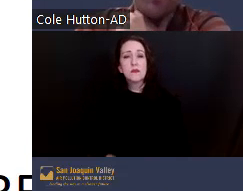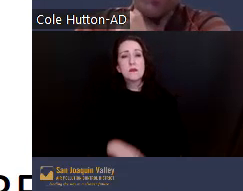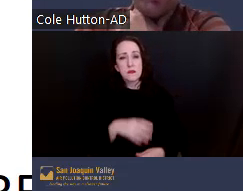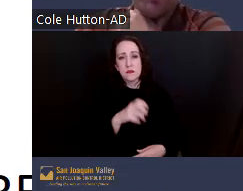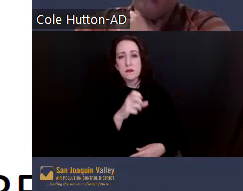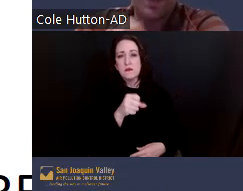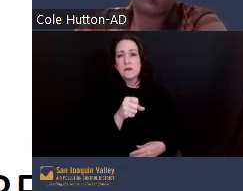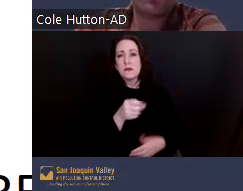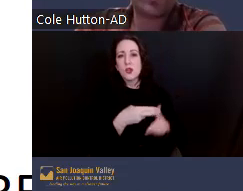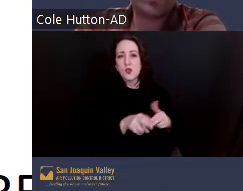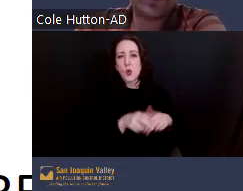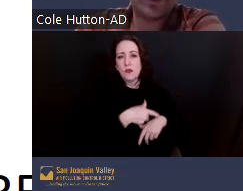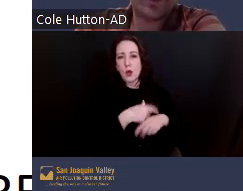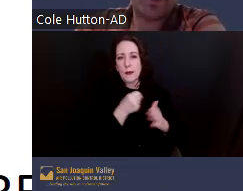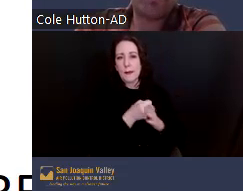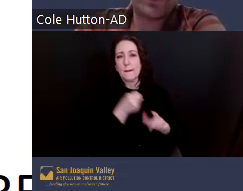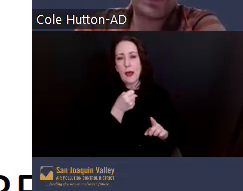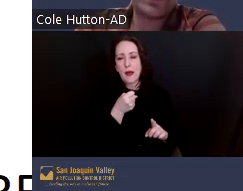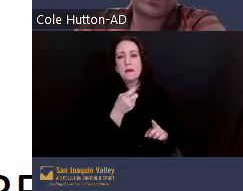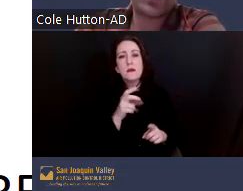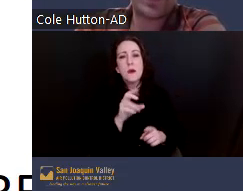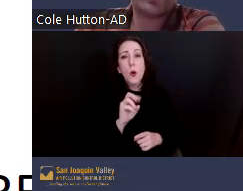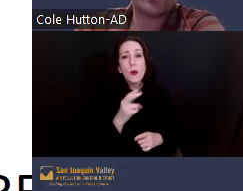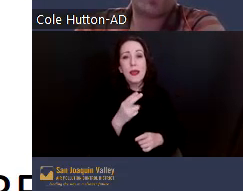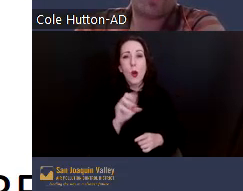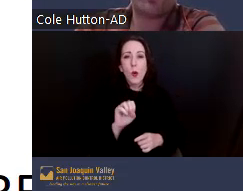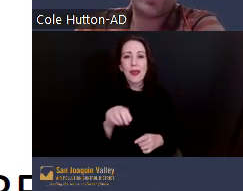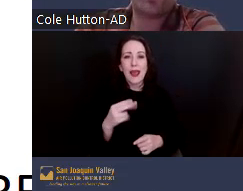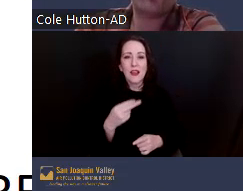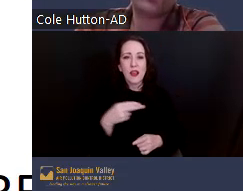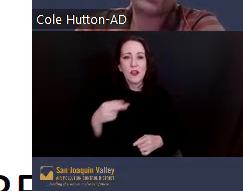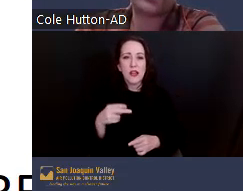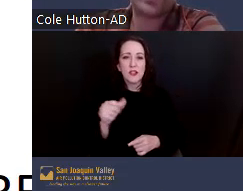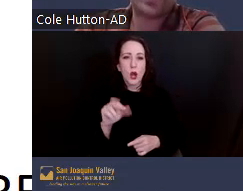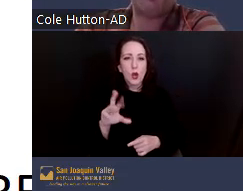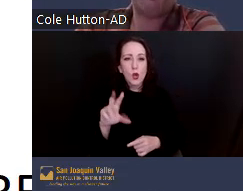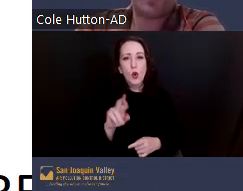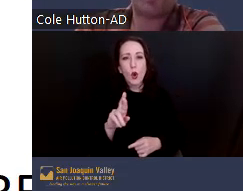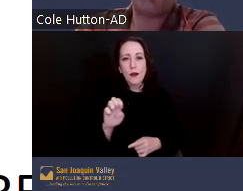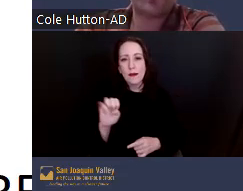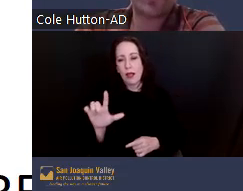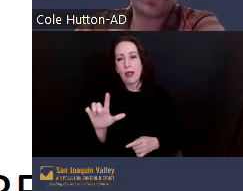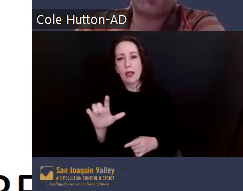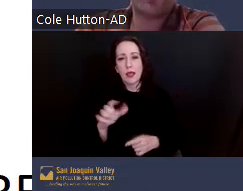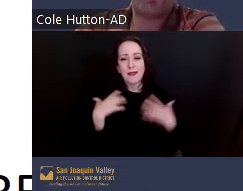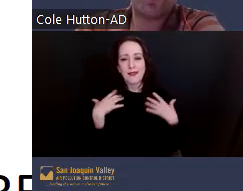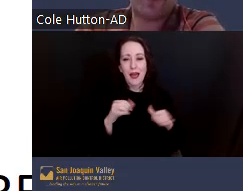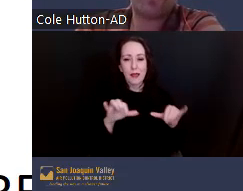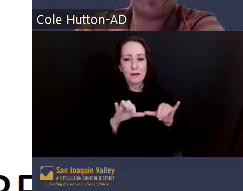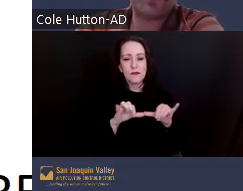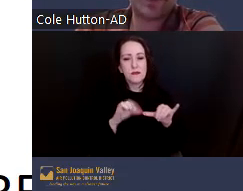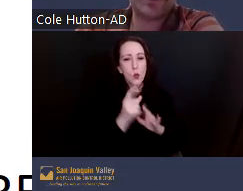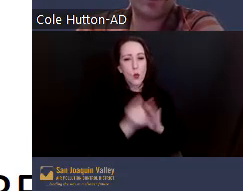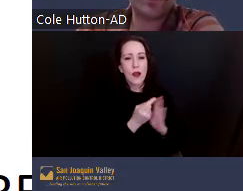on the short-term impact, you see the OEHHA acute REL. That's the health metric for the 1